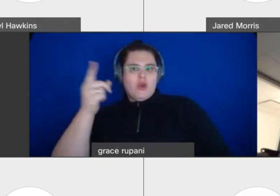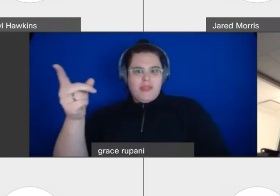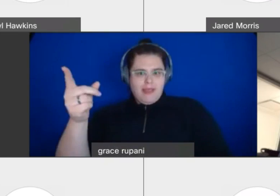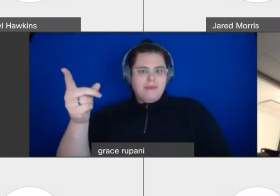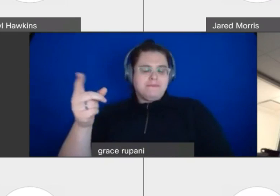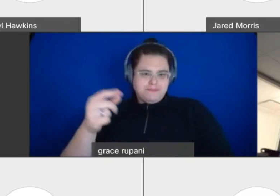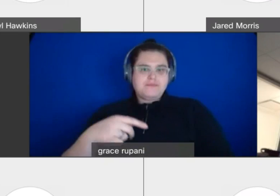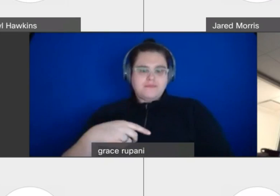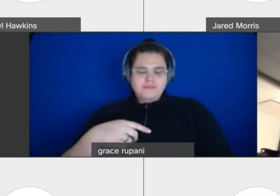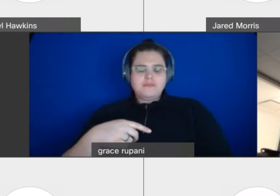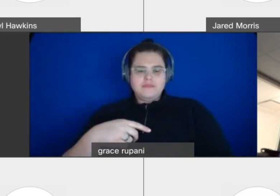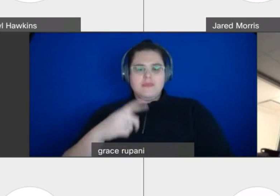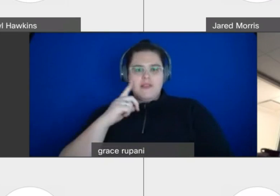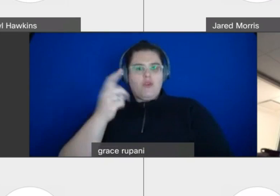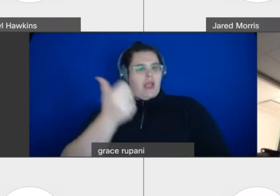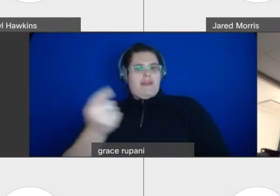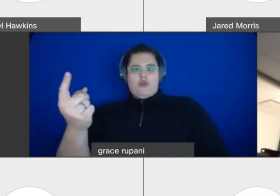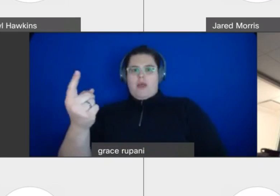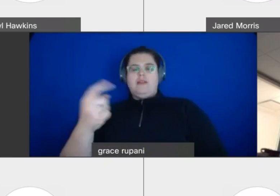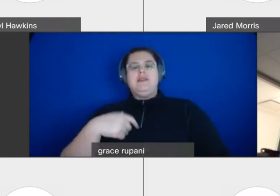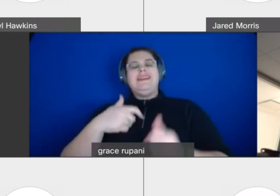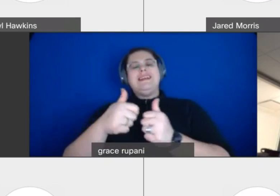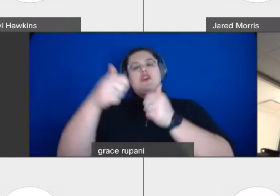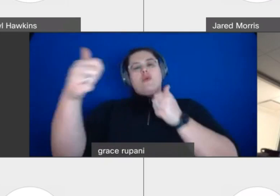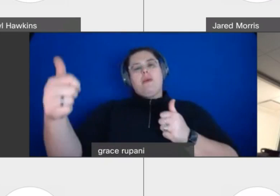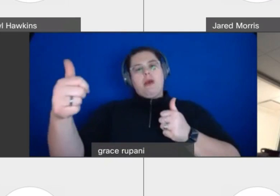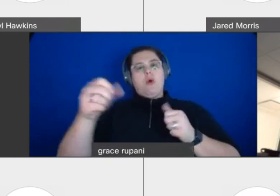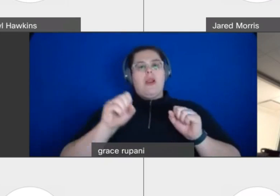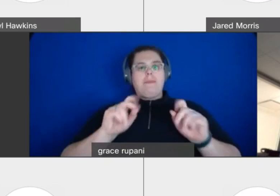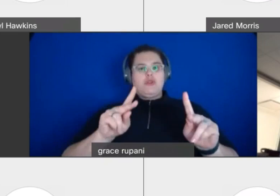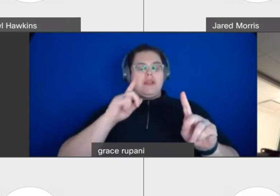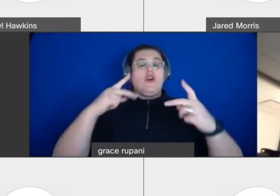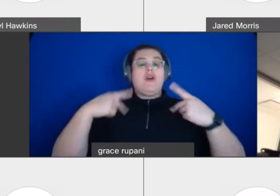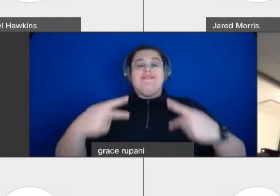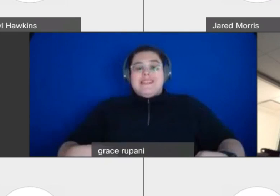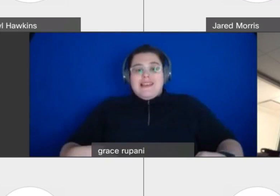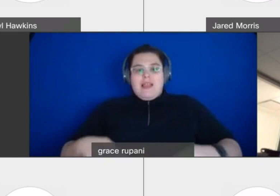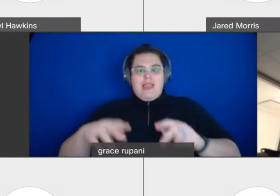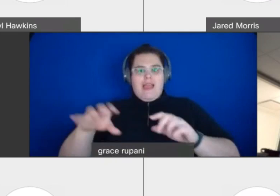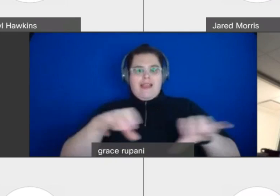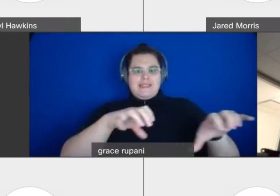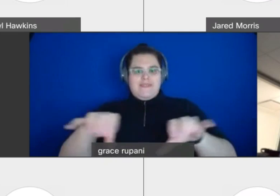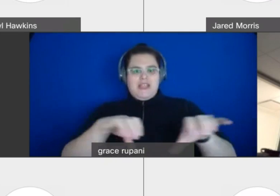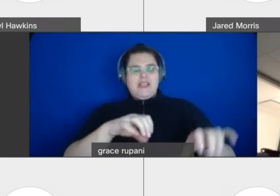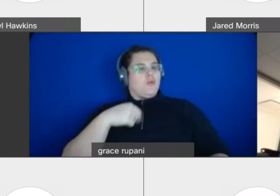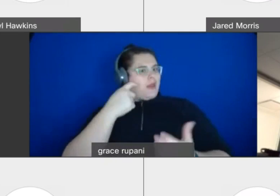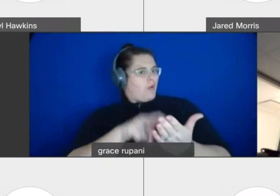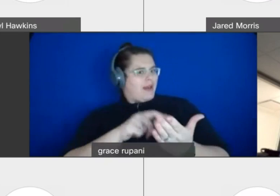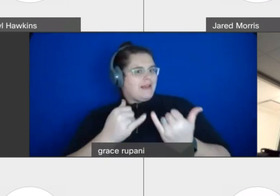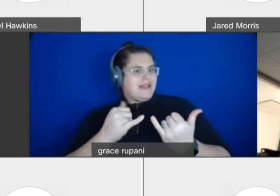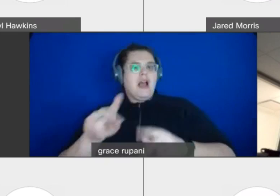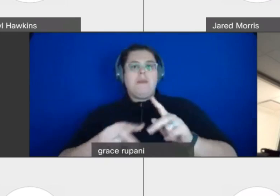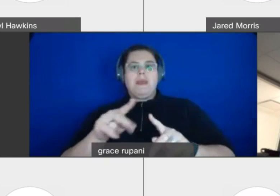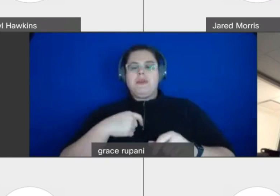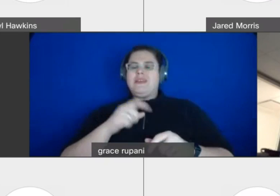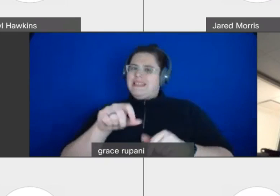remote opportunity for people to engage physically, because what we recognize is people need to continue to move